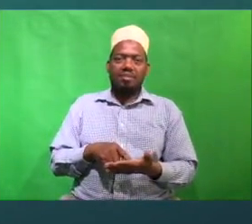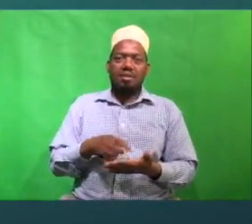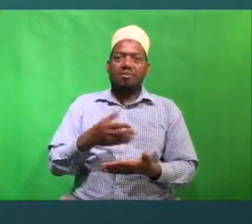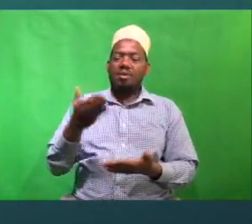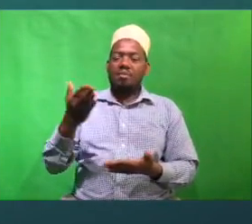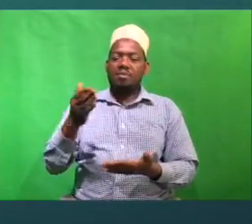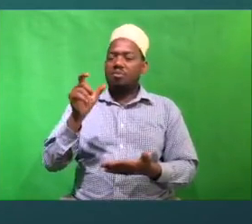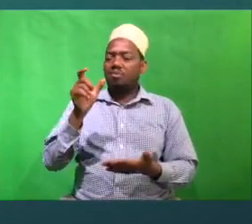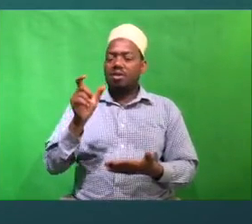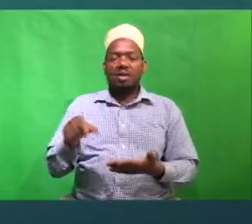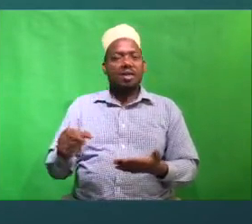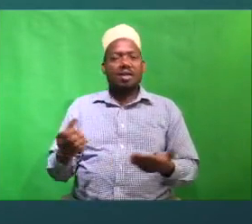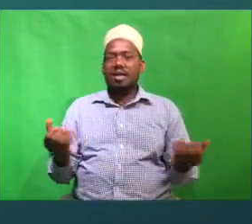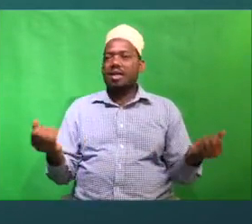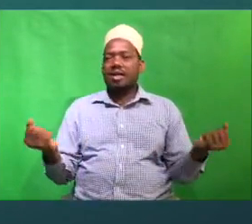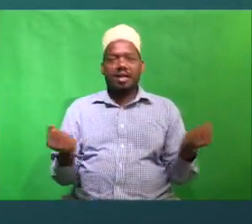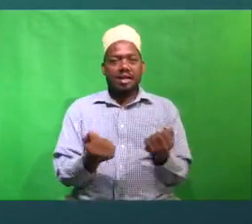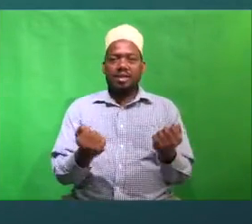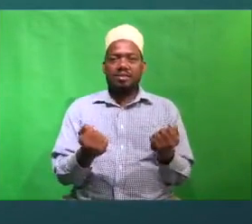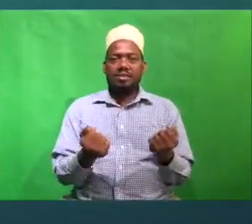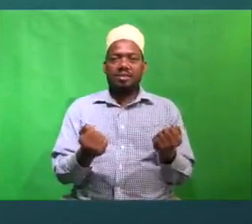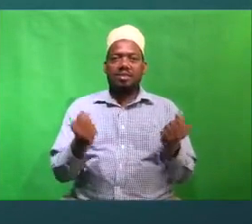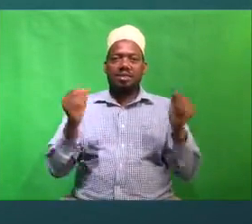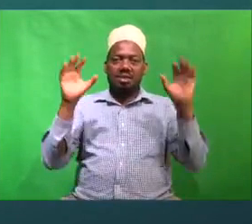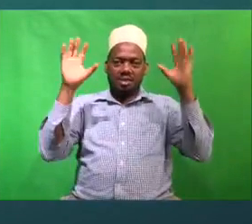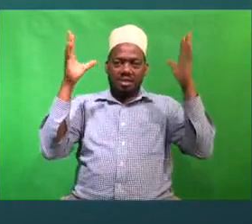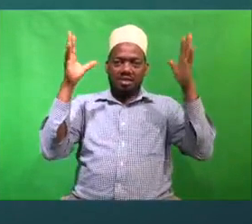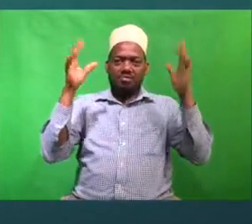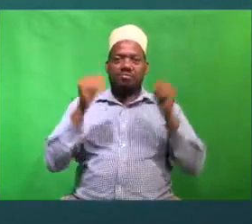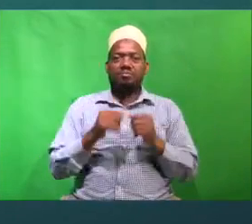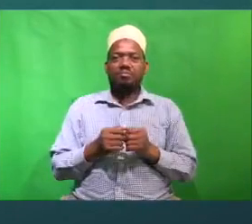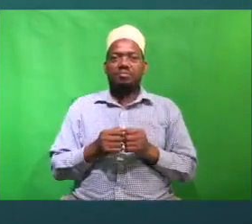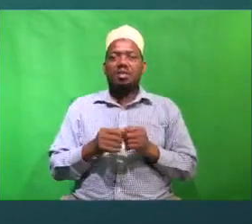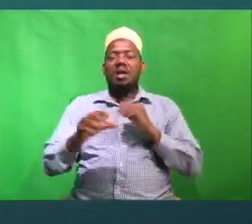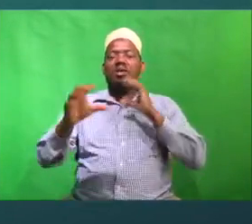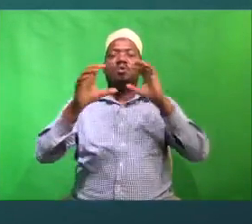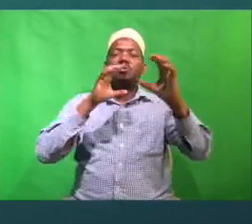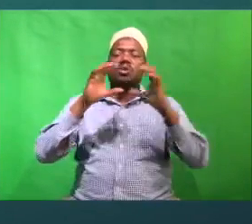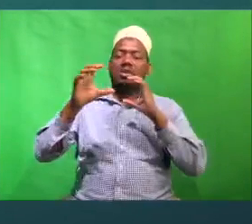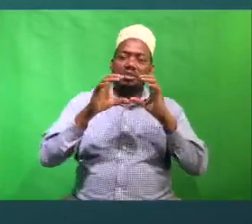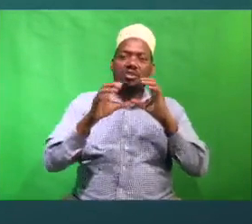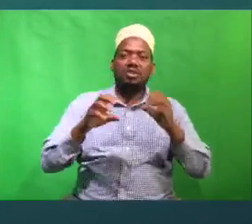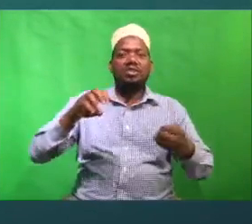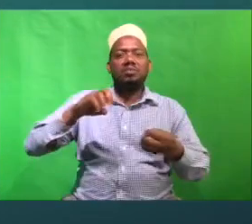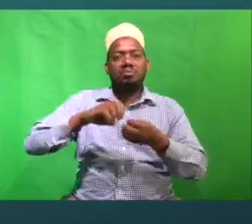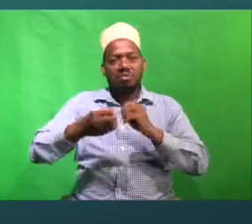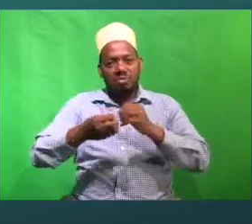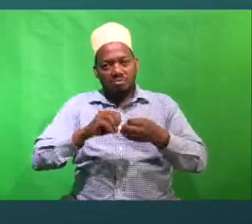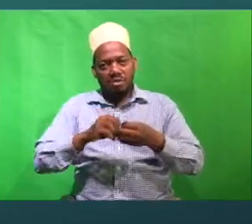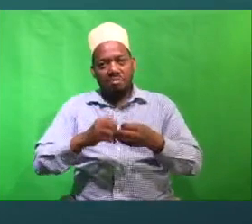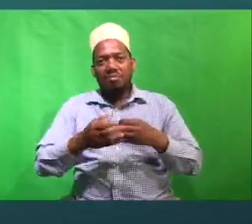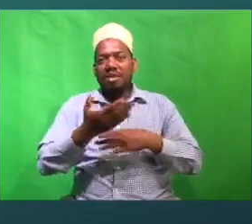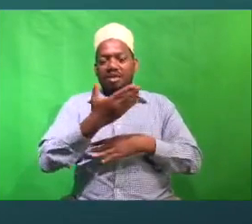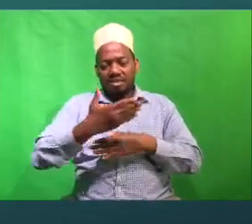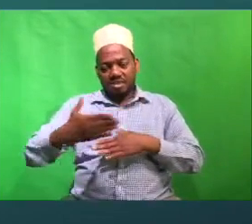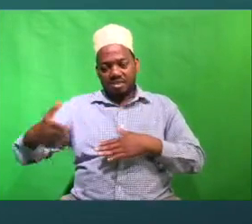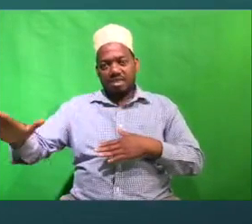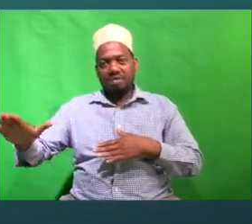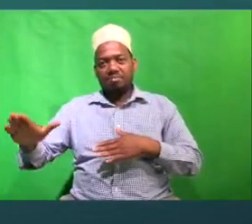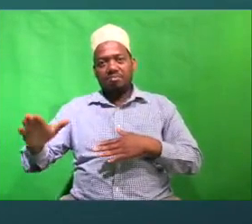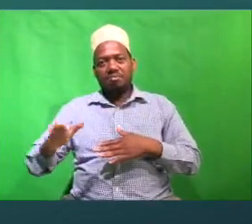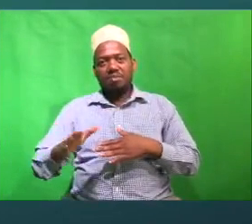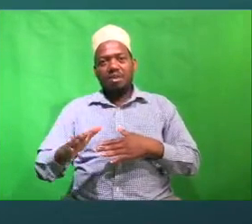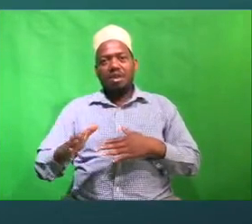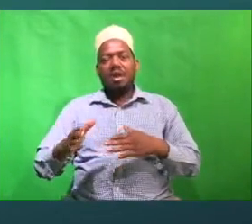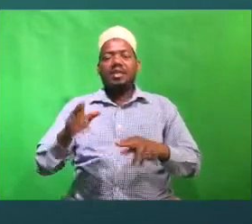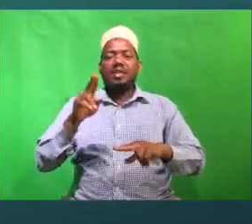people cannot leave the area where the road cannot be reached on that area. The communication is very problem, so that people can be escaped on that